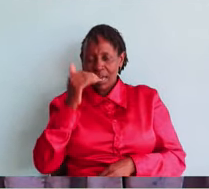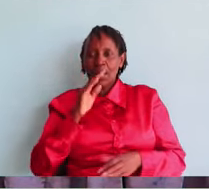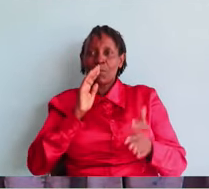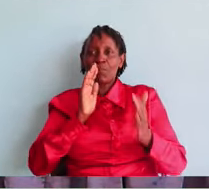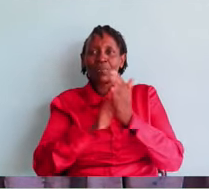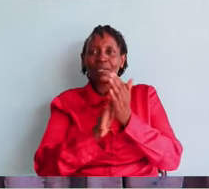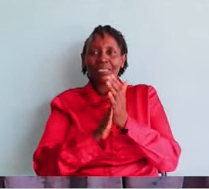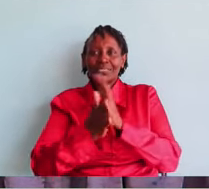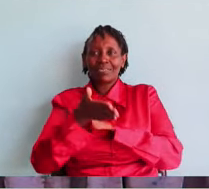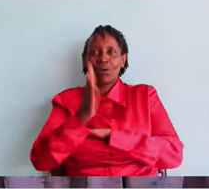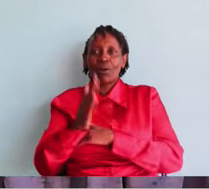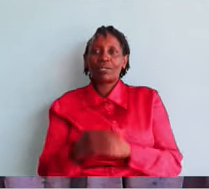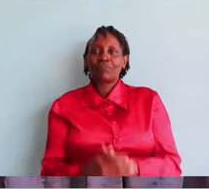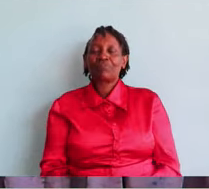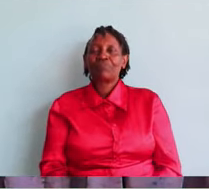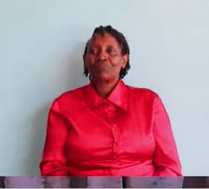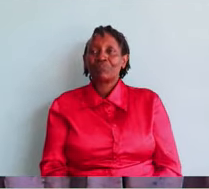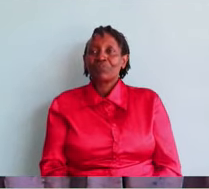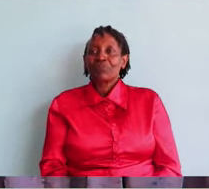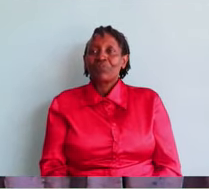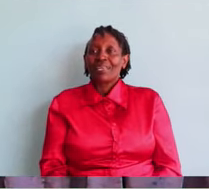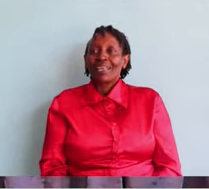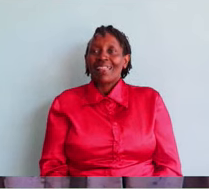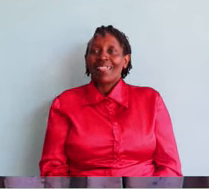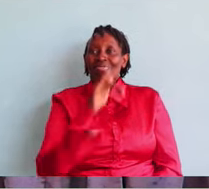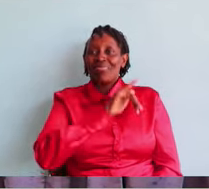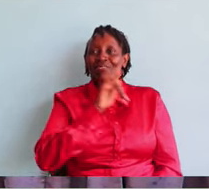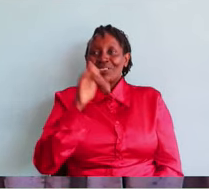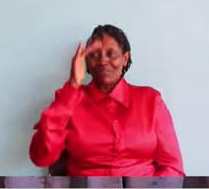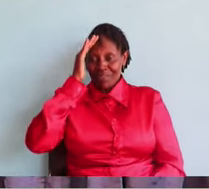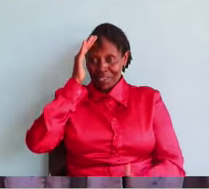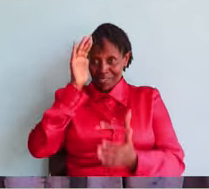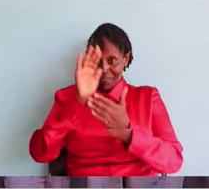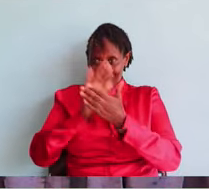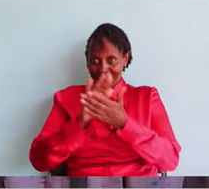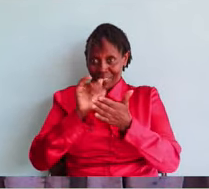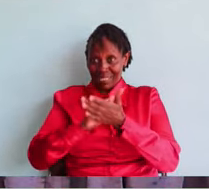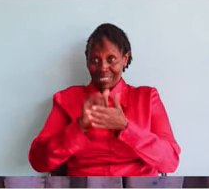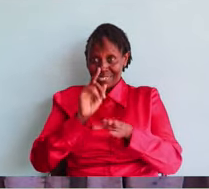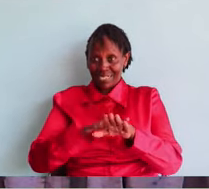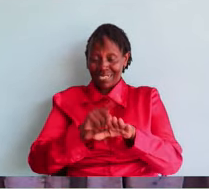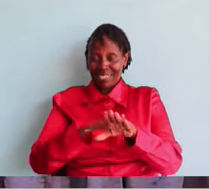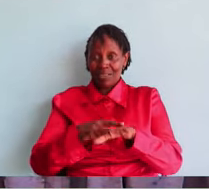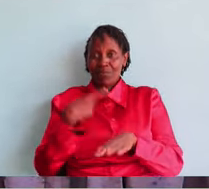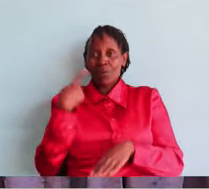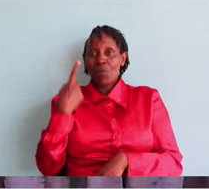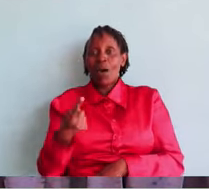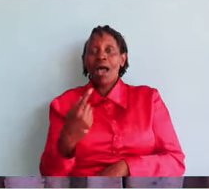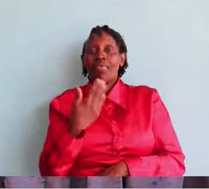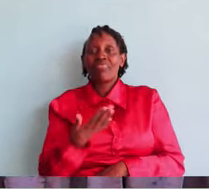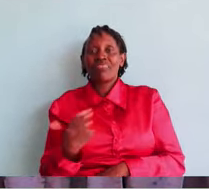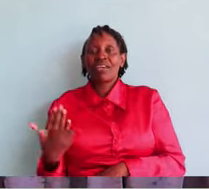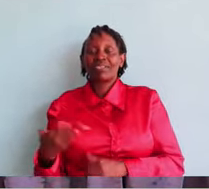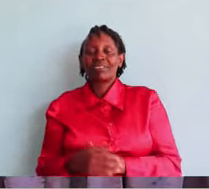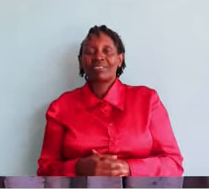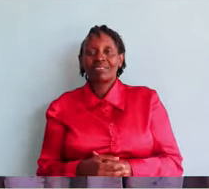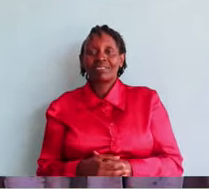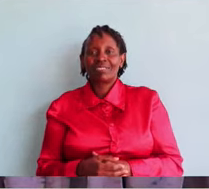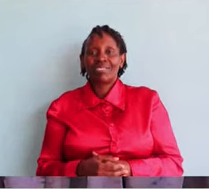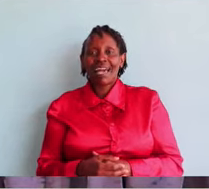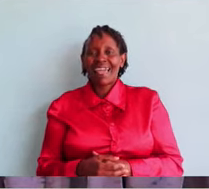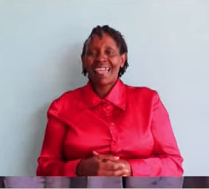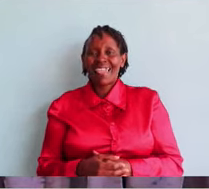But, you know, these believers at that time, one of the things they were doing was just thanksgiving